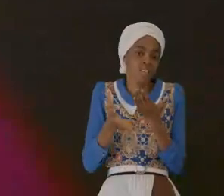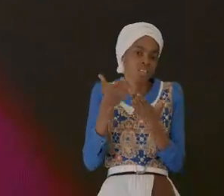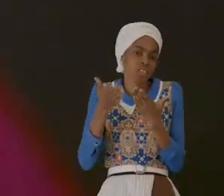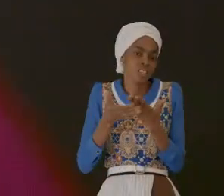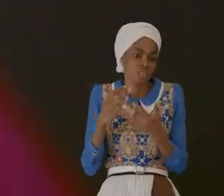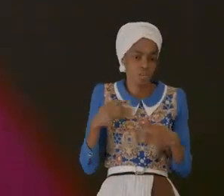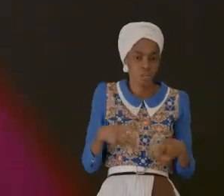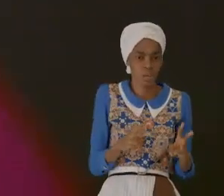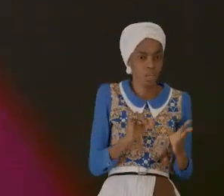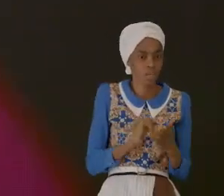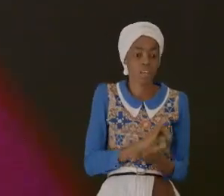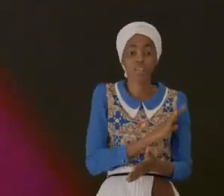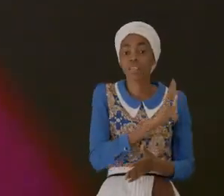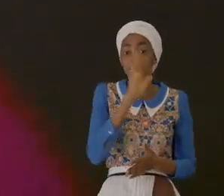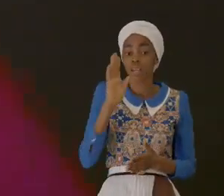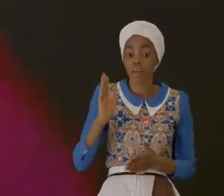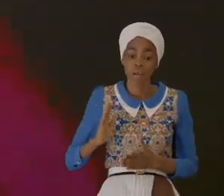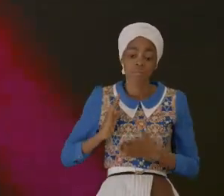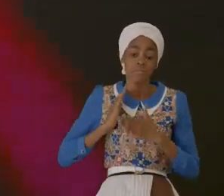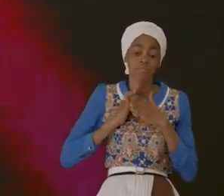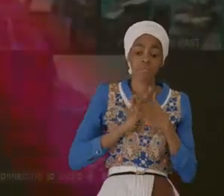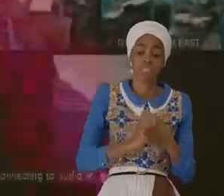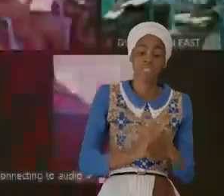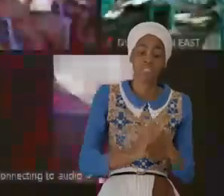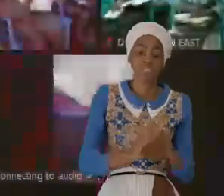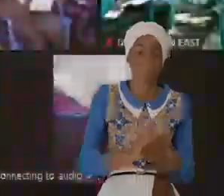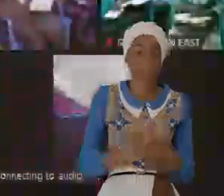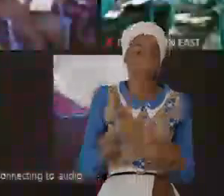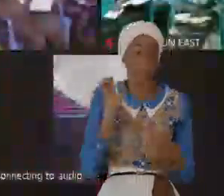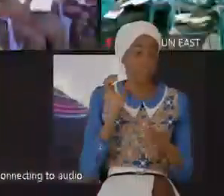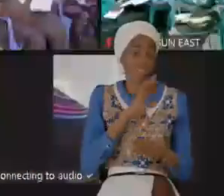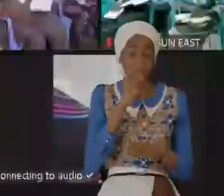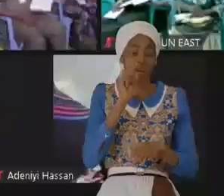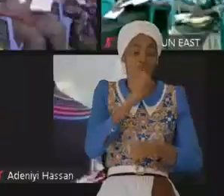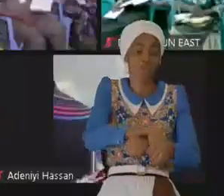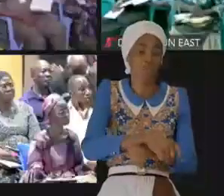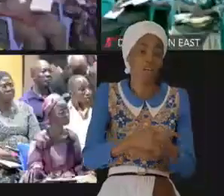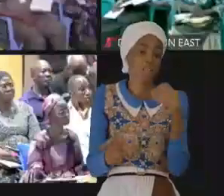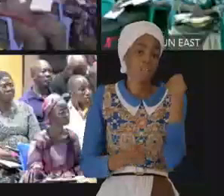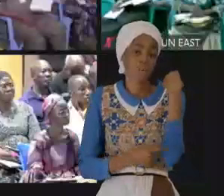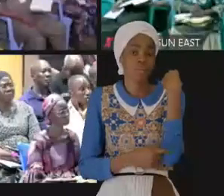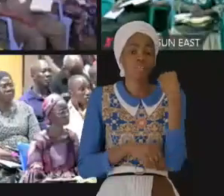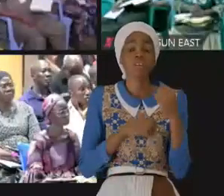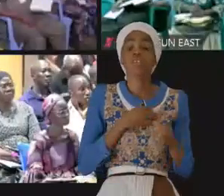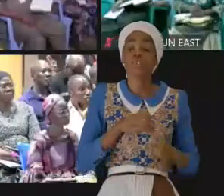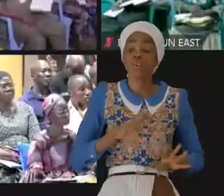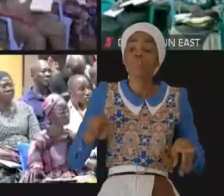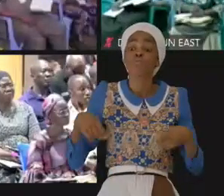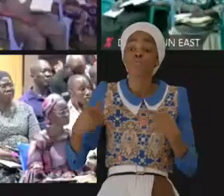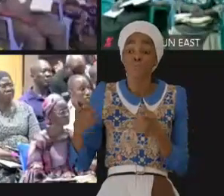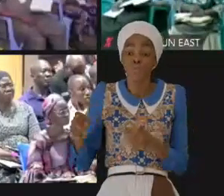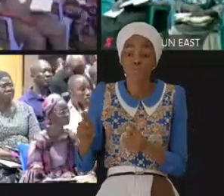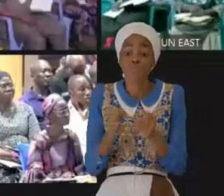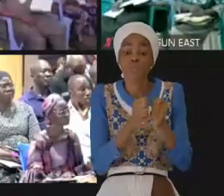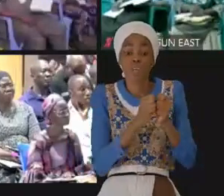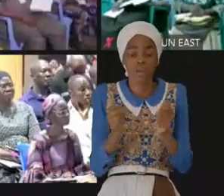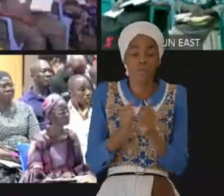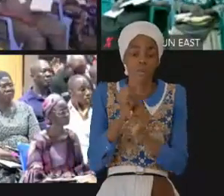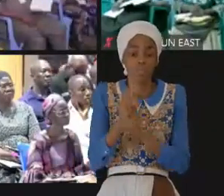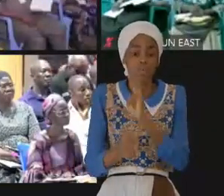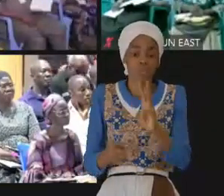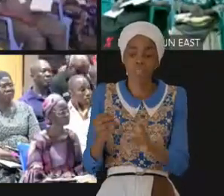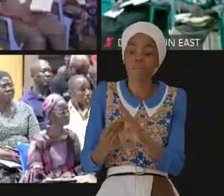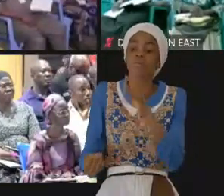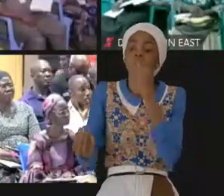never resists any temptation, that flows along with the world, that eats what